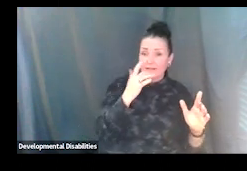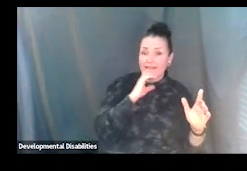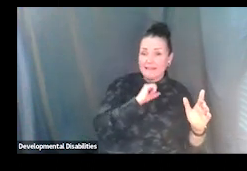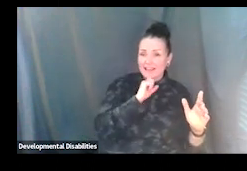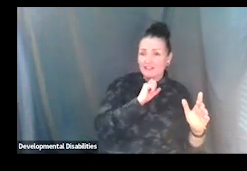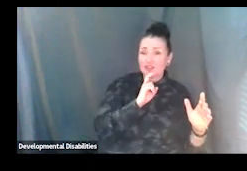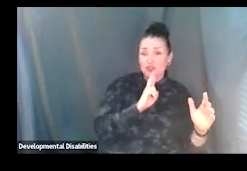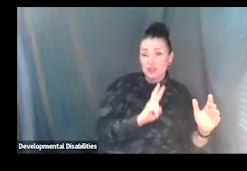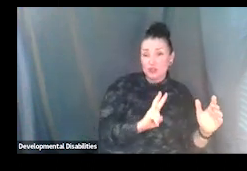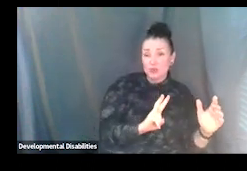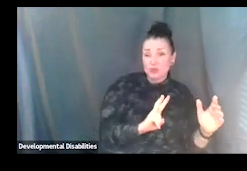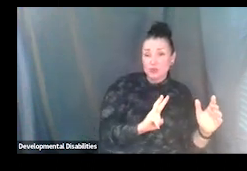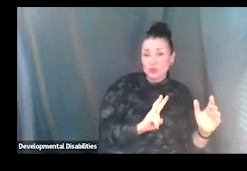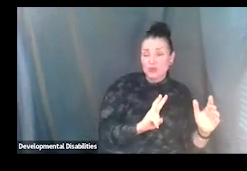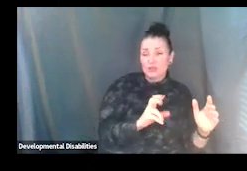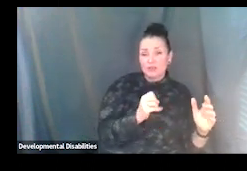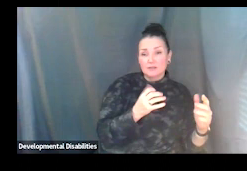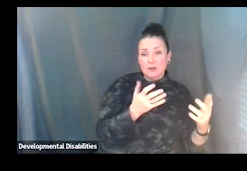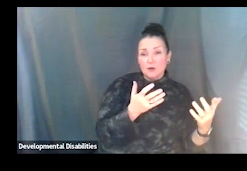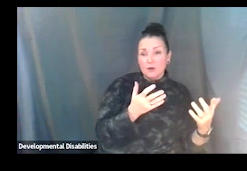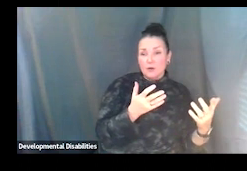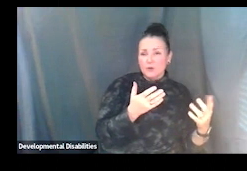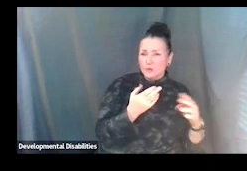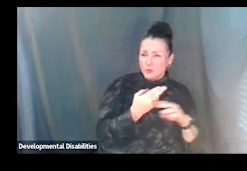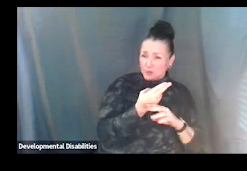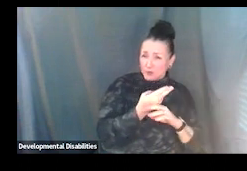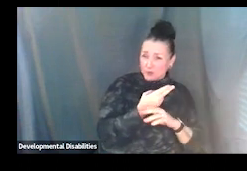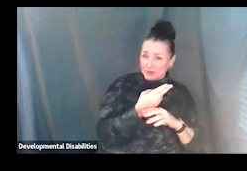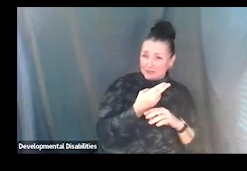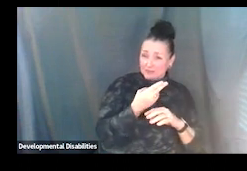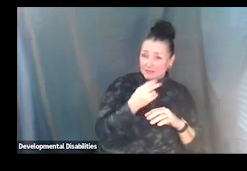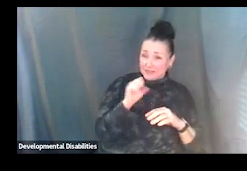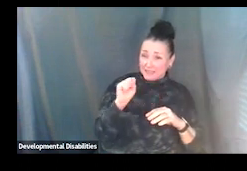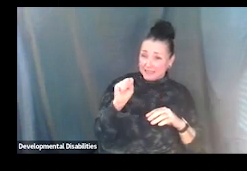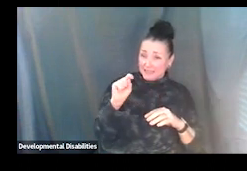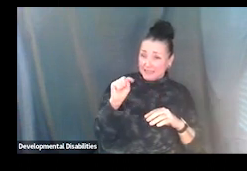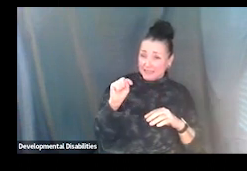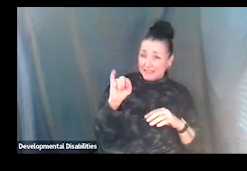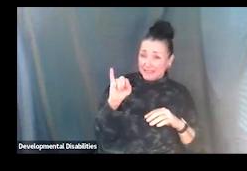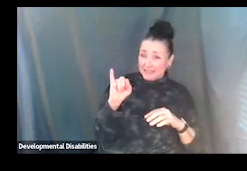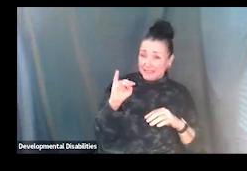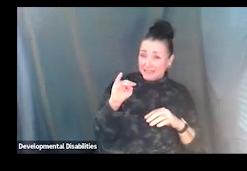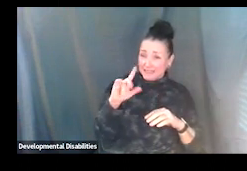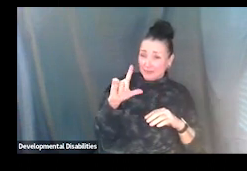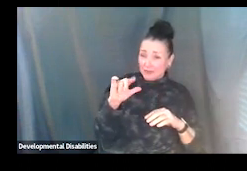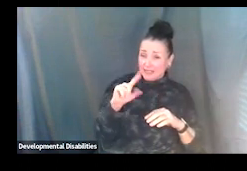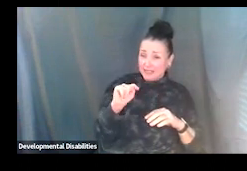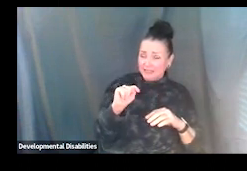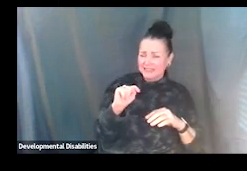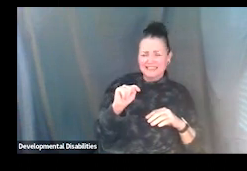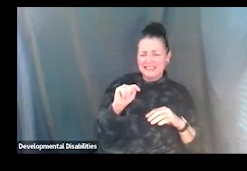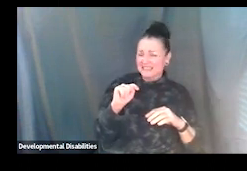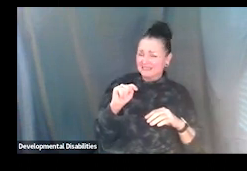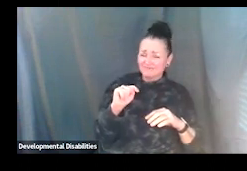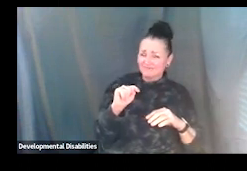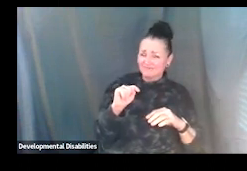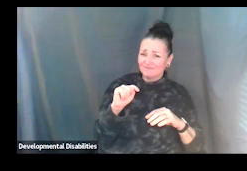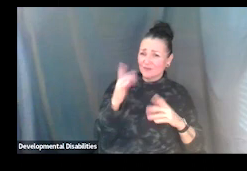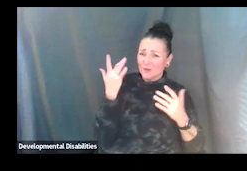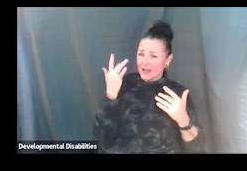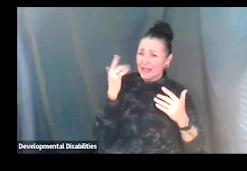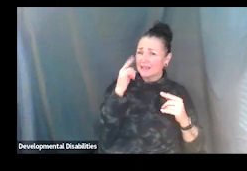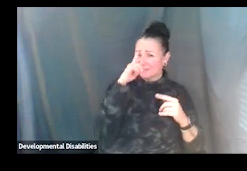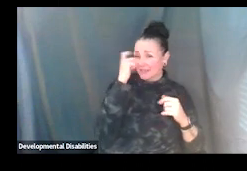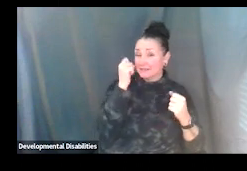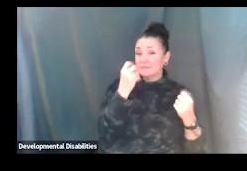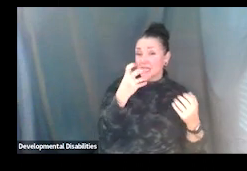ADHD? Is that where we go with stimulant base versus, again, this child has a multitude of health issues, not just sort of